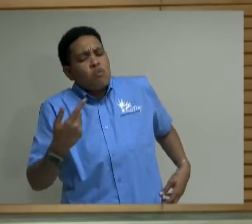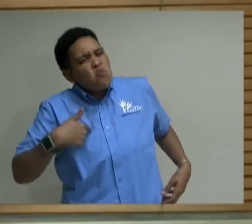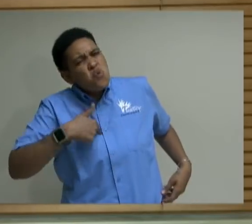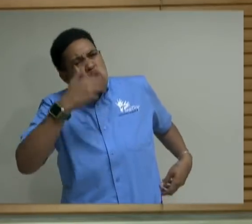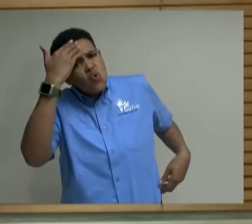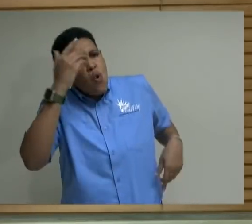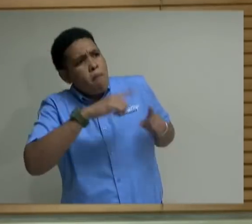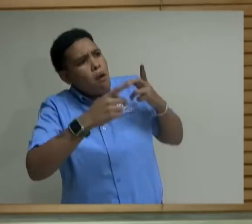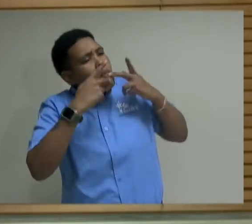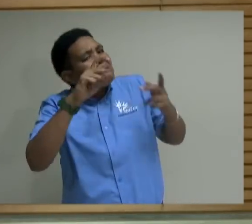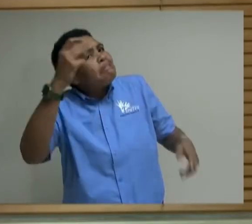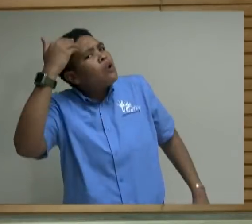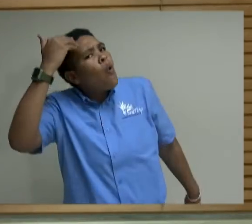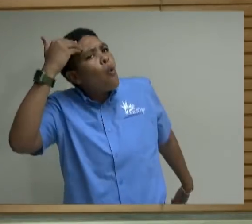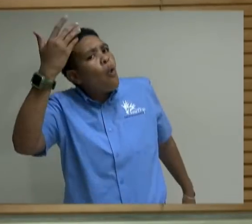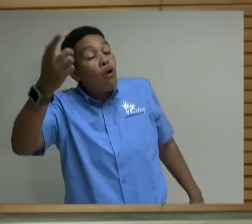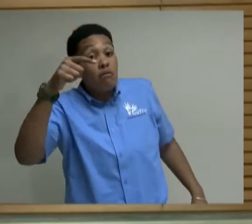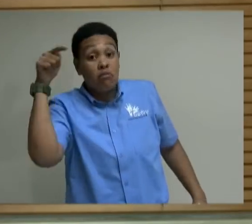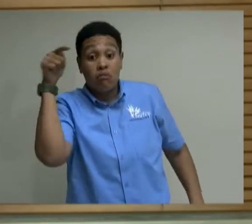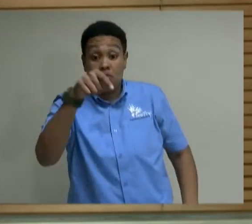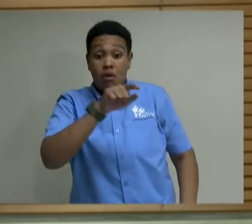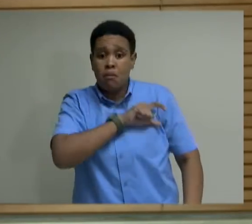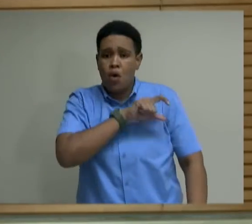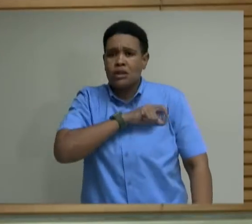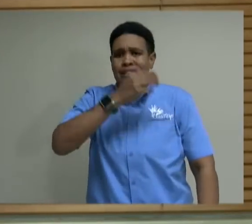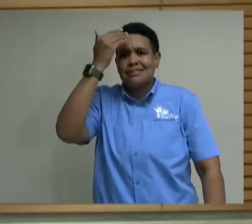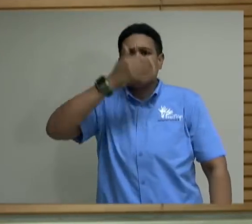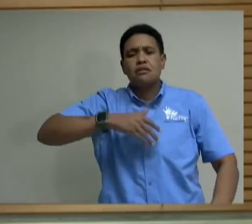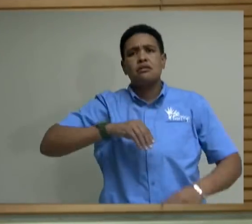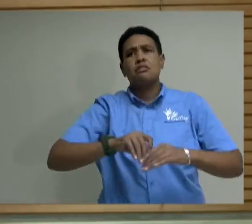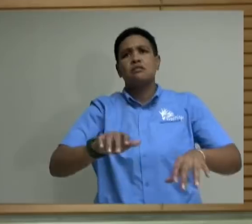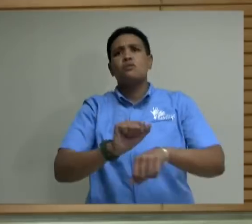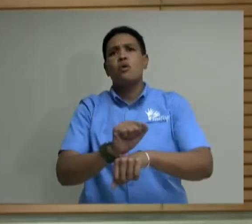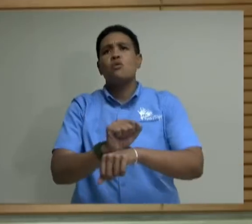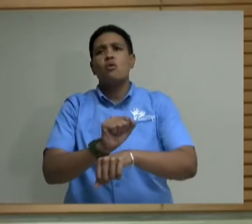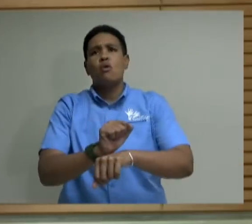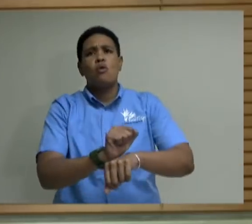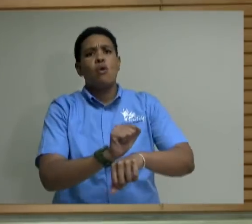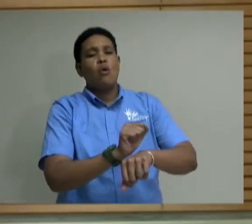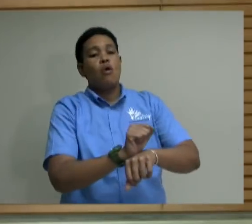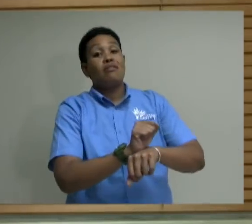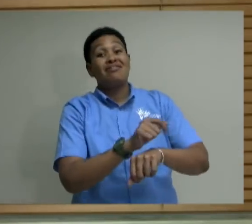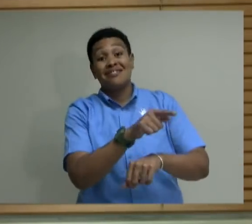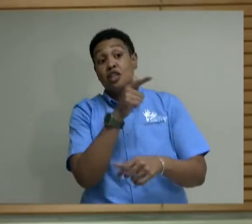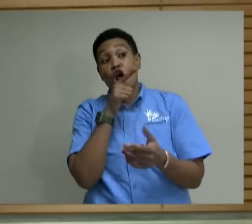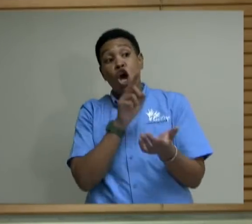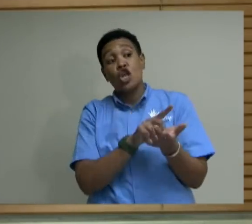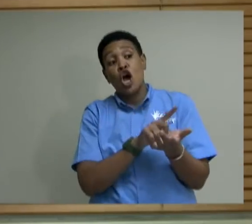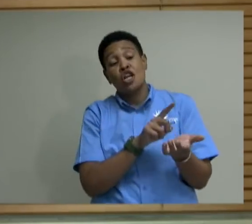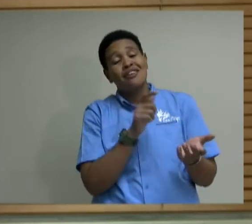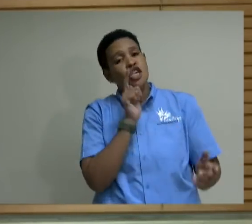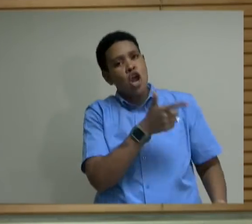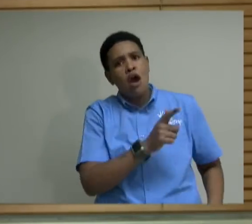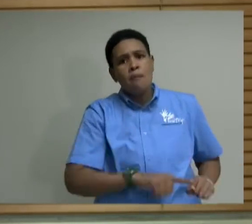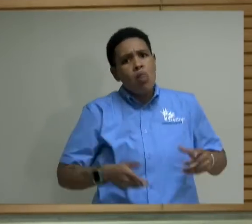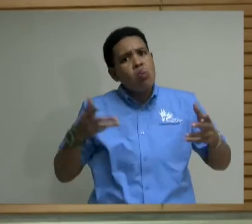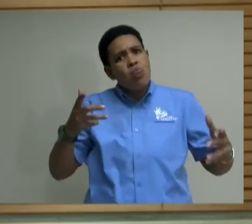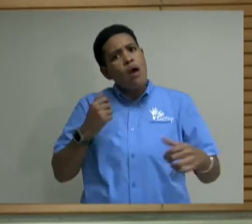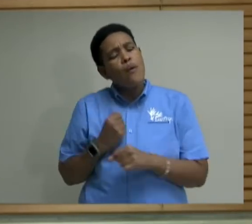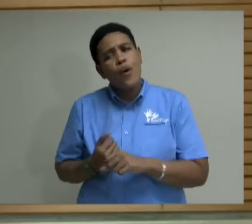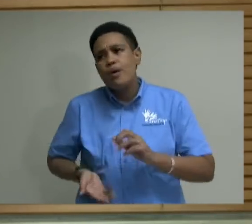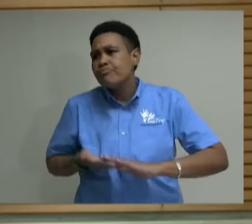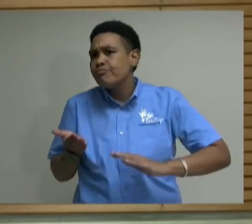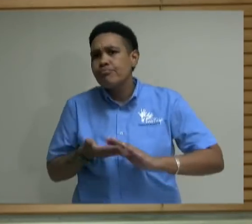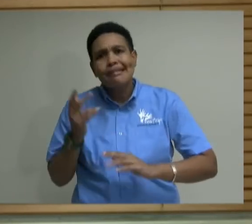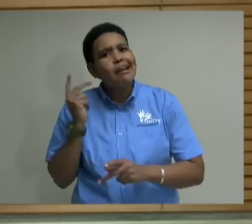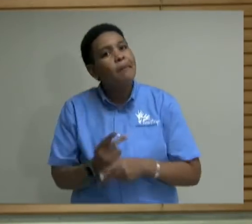they themselves, they are frontline workers, too, even though they are not medical workers, they are exposed to